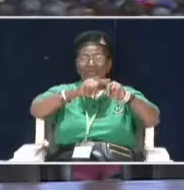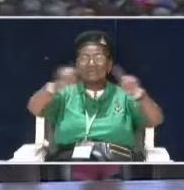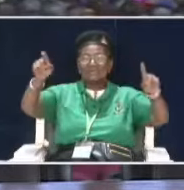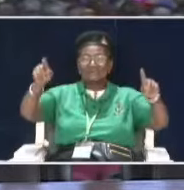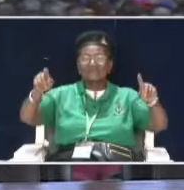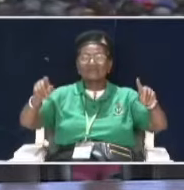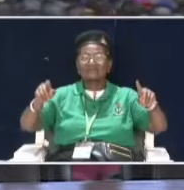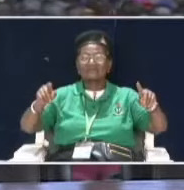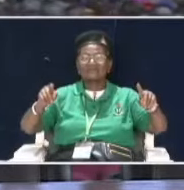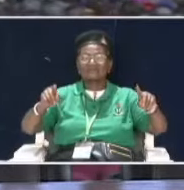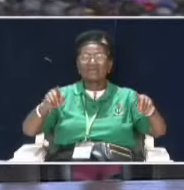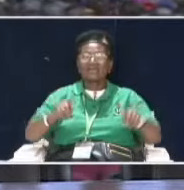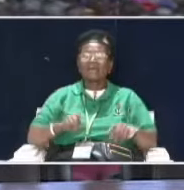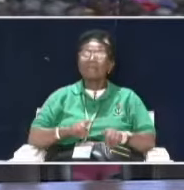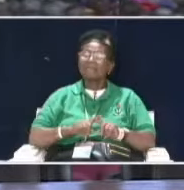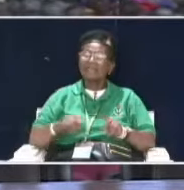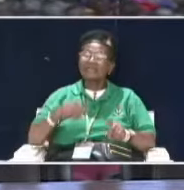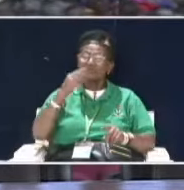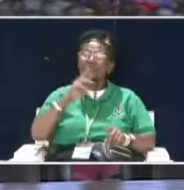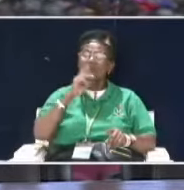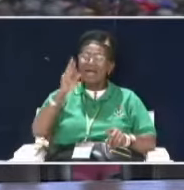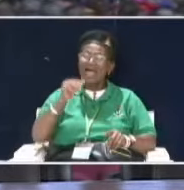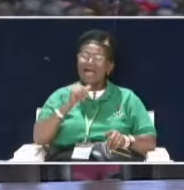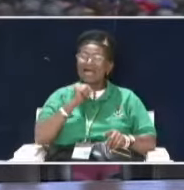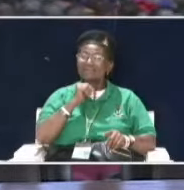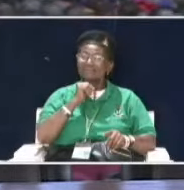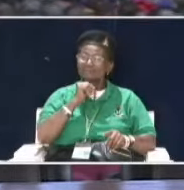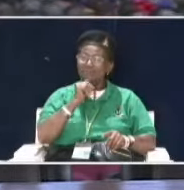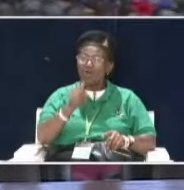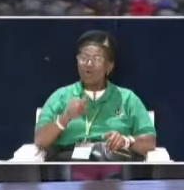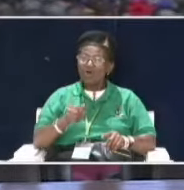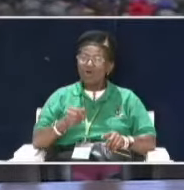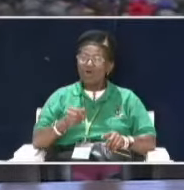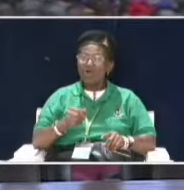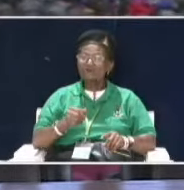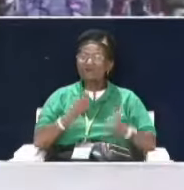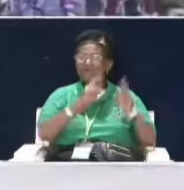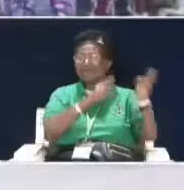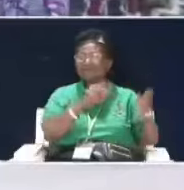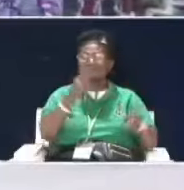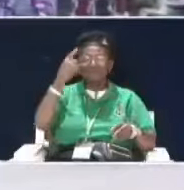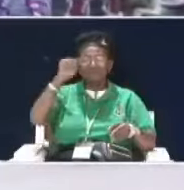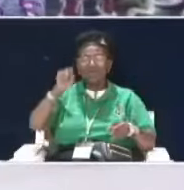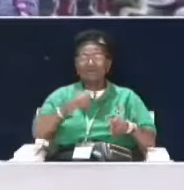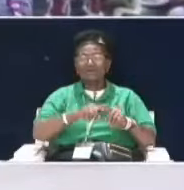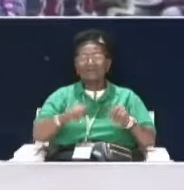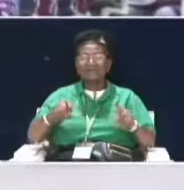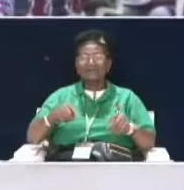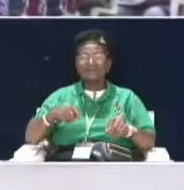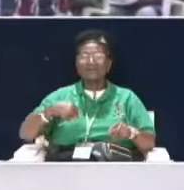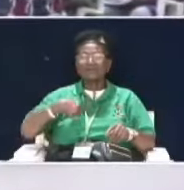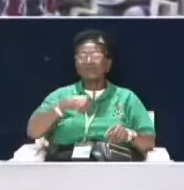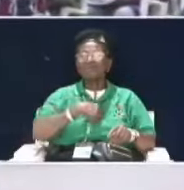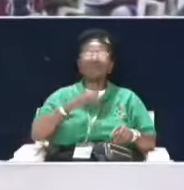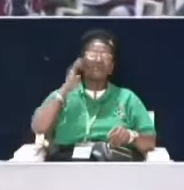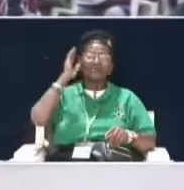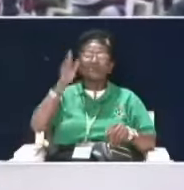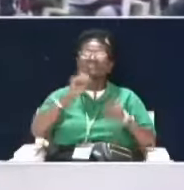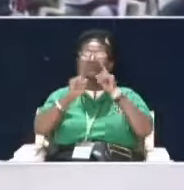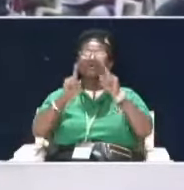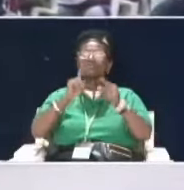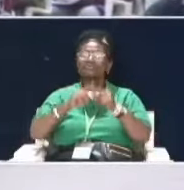but who are not really qualified for deliverance. We will talk to them for a few